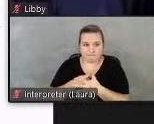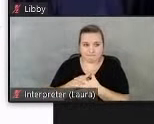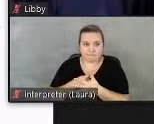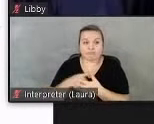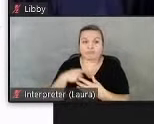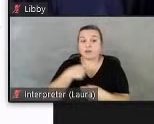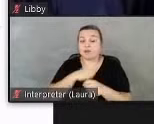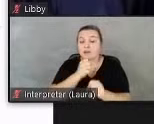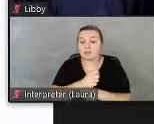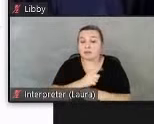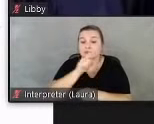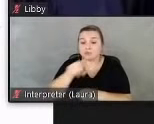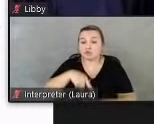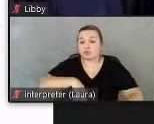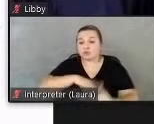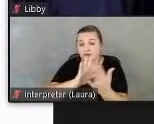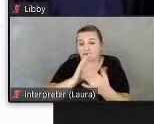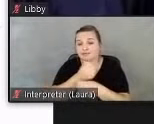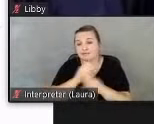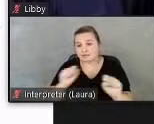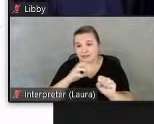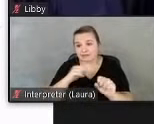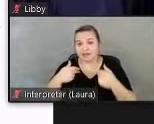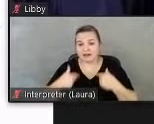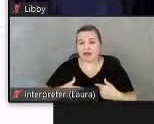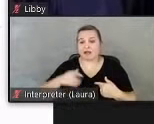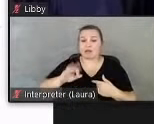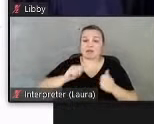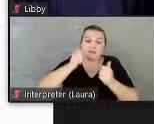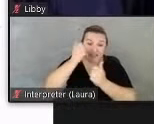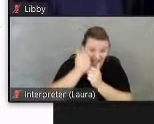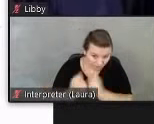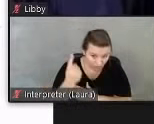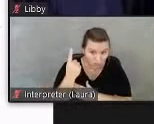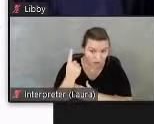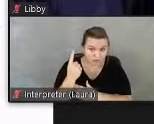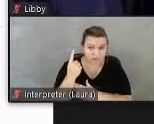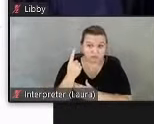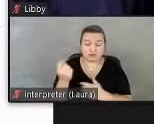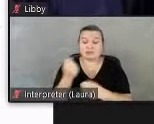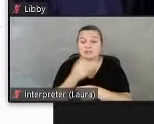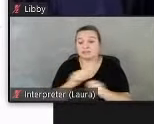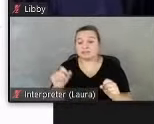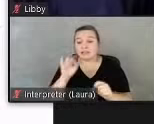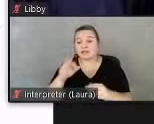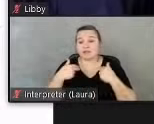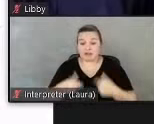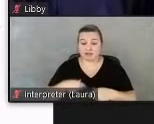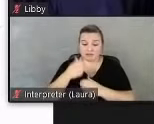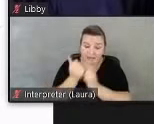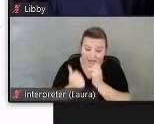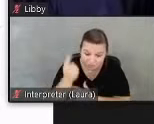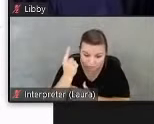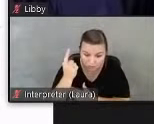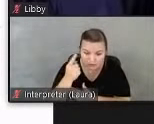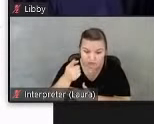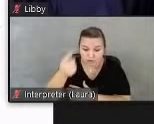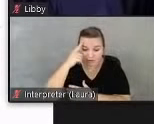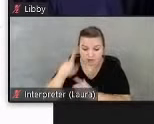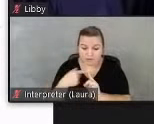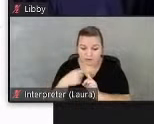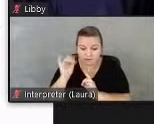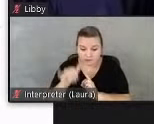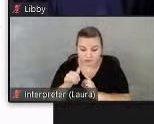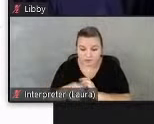you address the safety and health of everyone. You address the safety and health of everyone when you think about this. It's not just